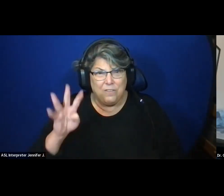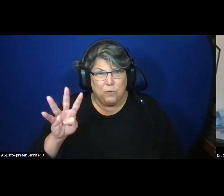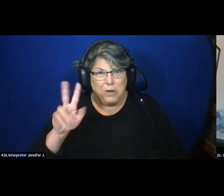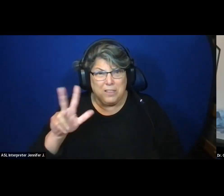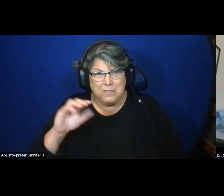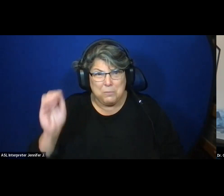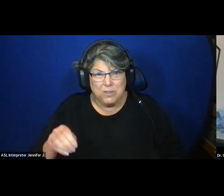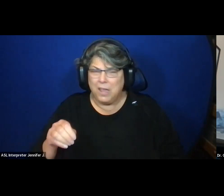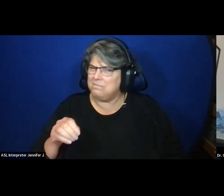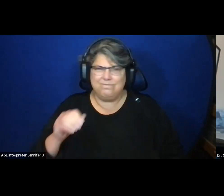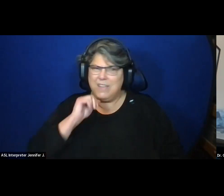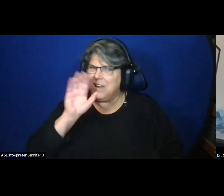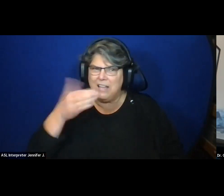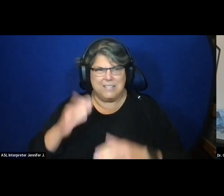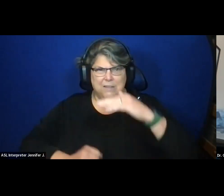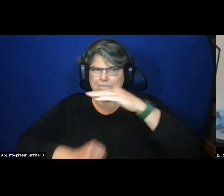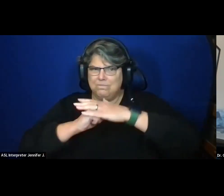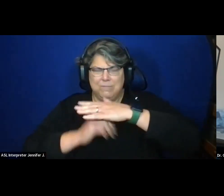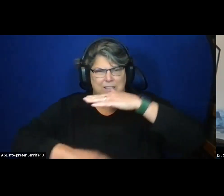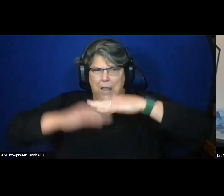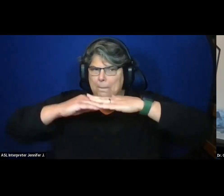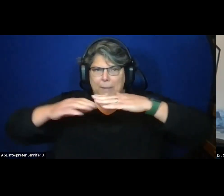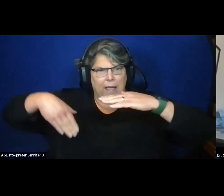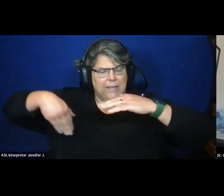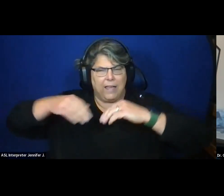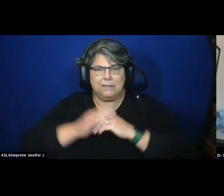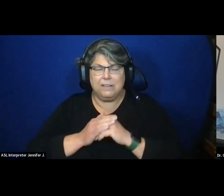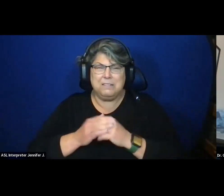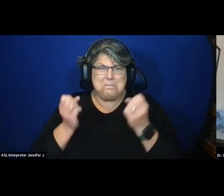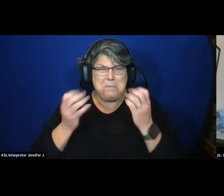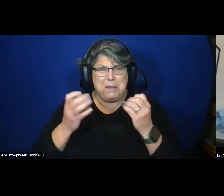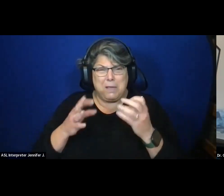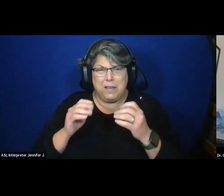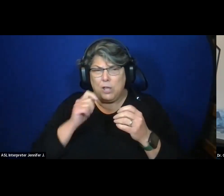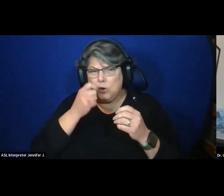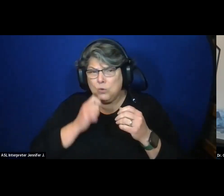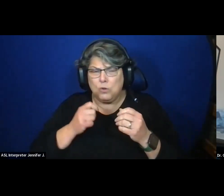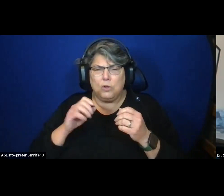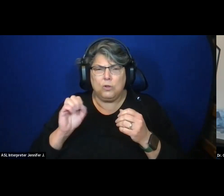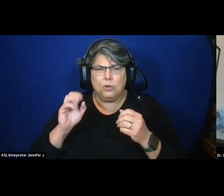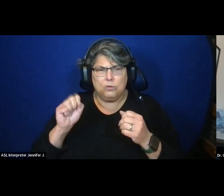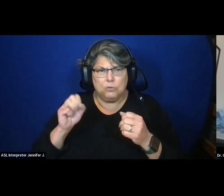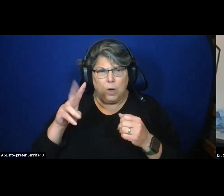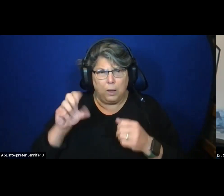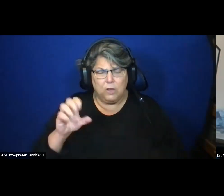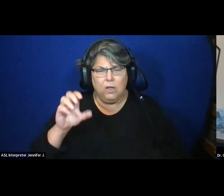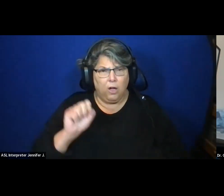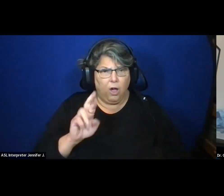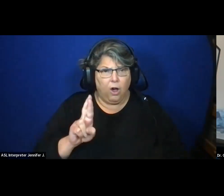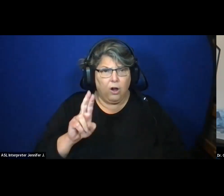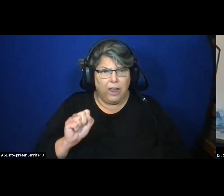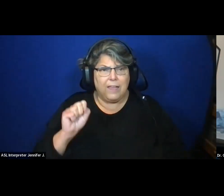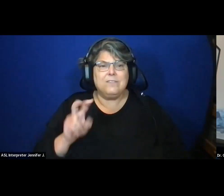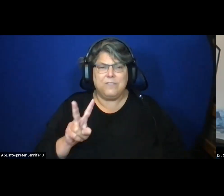yet. Now, for the hundreds of swabs we've sent in, respiratory syncytial virus, or RSV, has